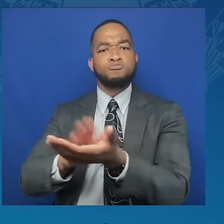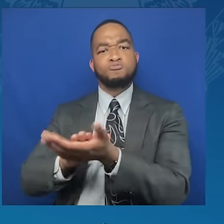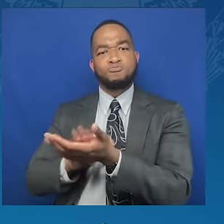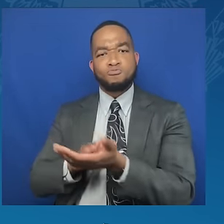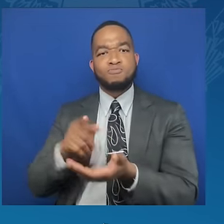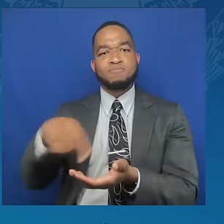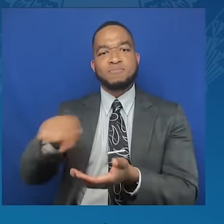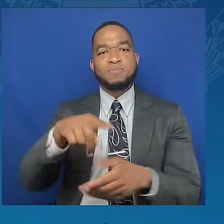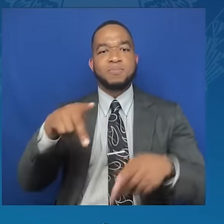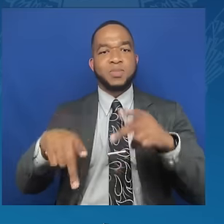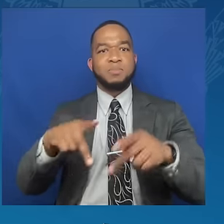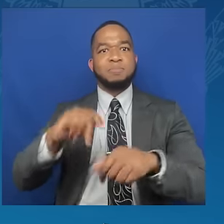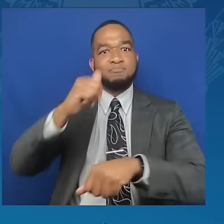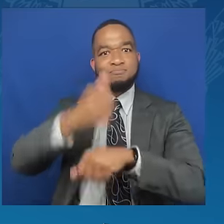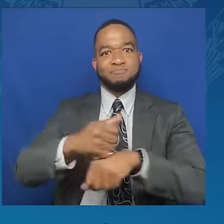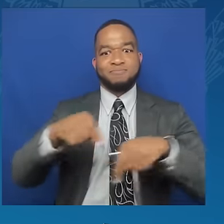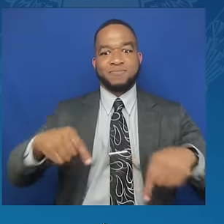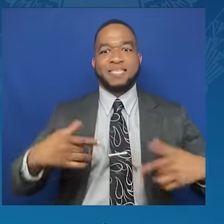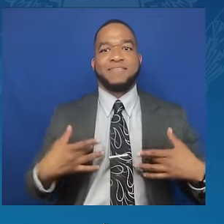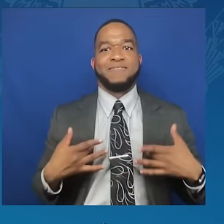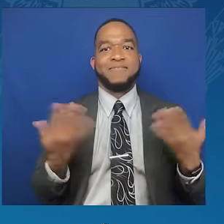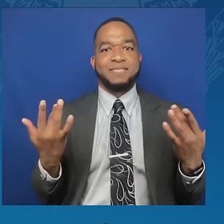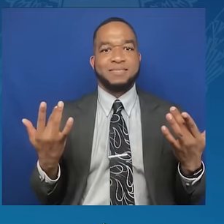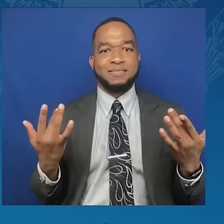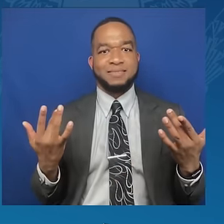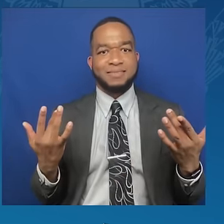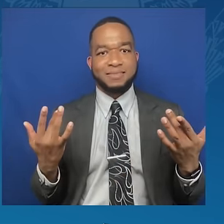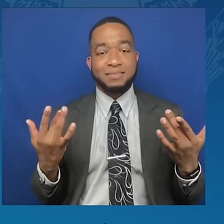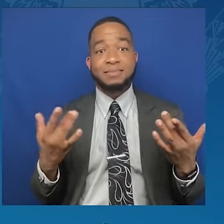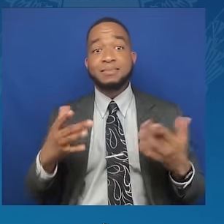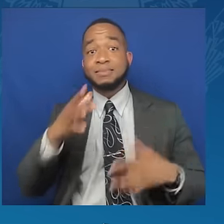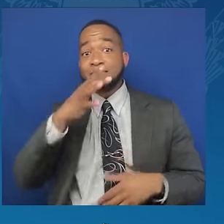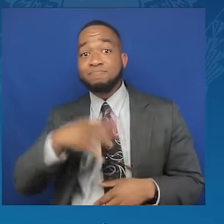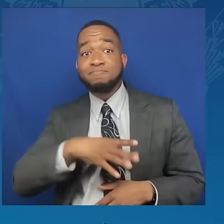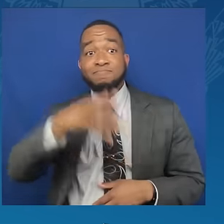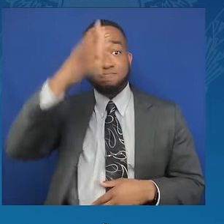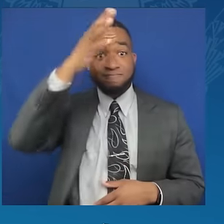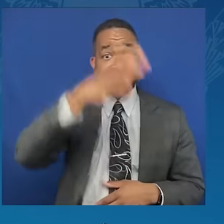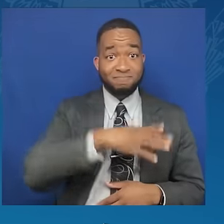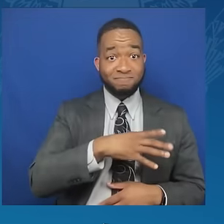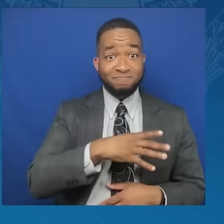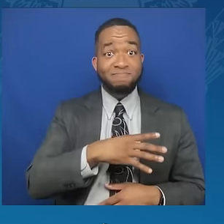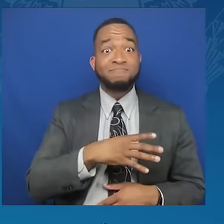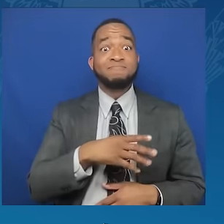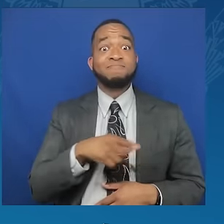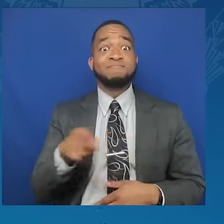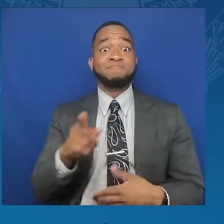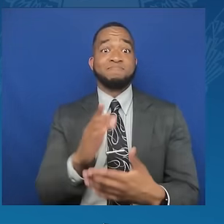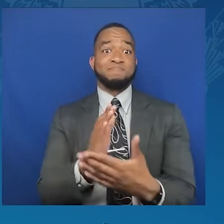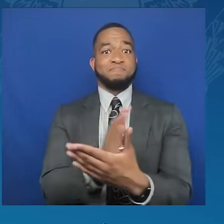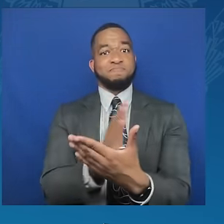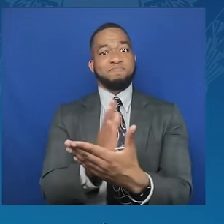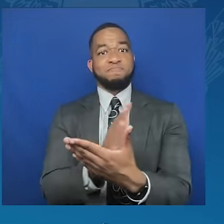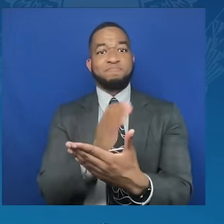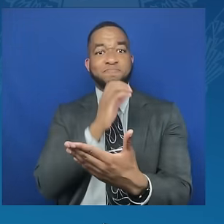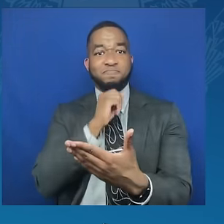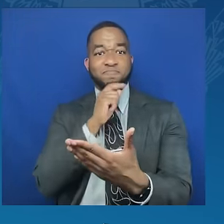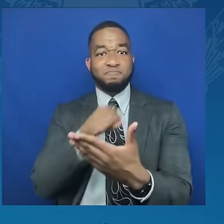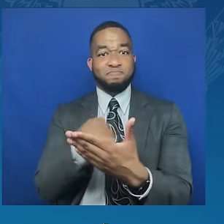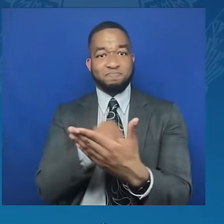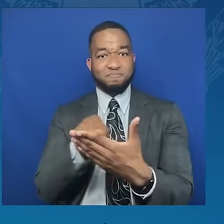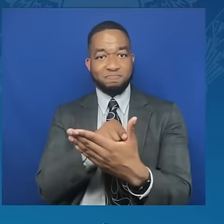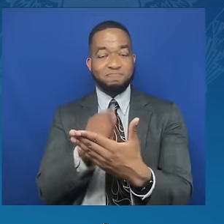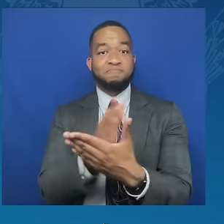gentlemen, and those in between, you are in the city of Selma. This is a historic place that